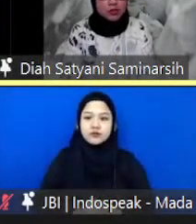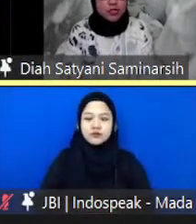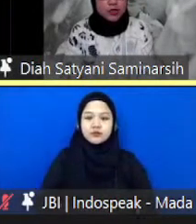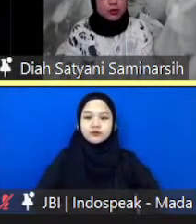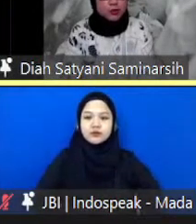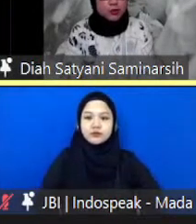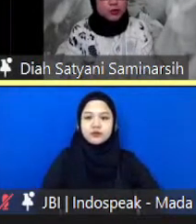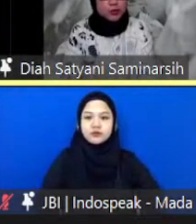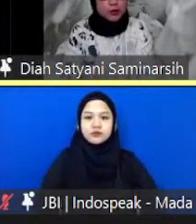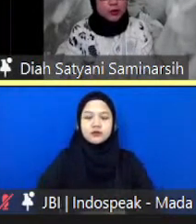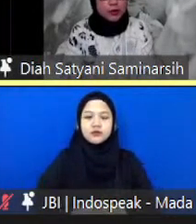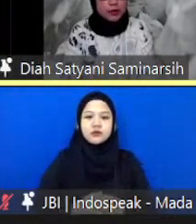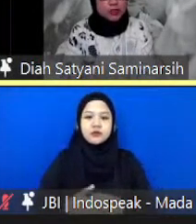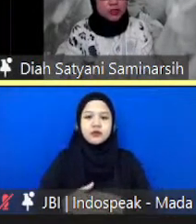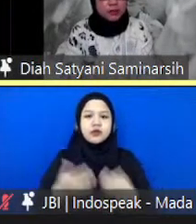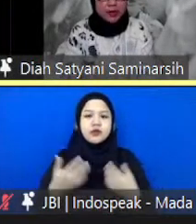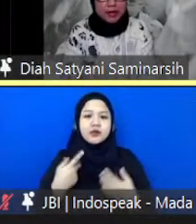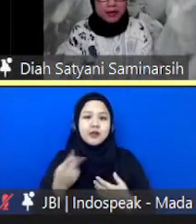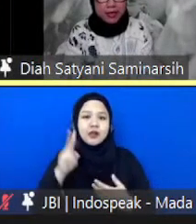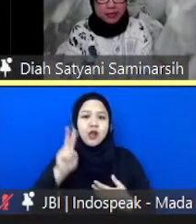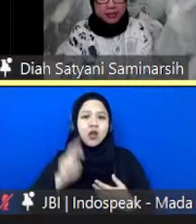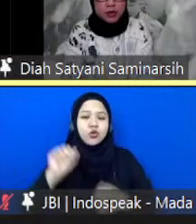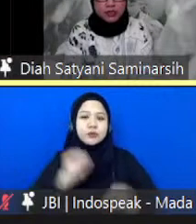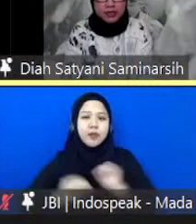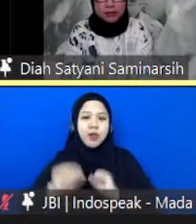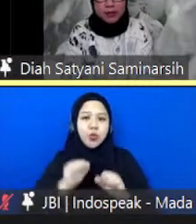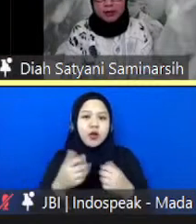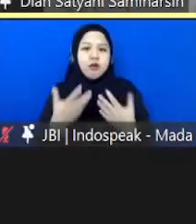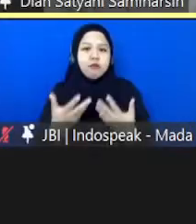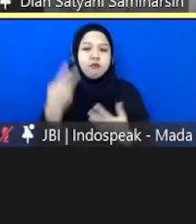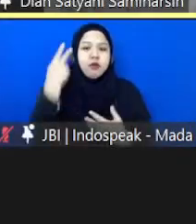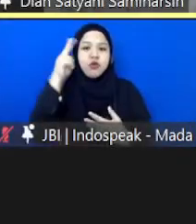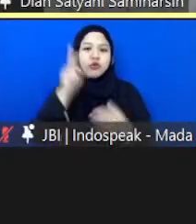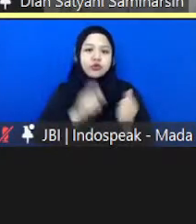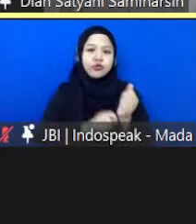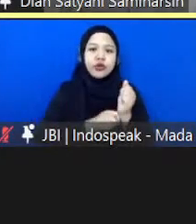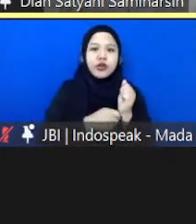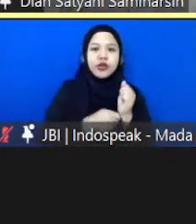What should we do to ensure pandemic response in primary healthcare? It is